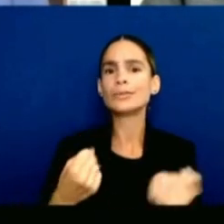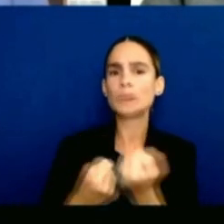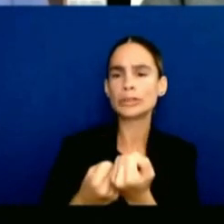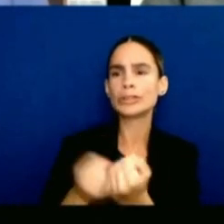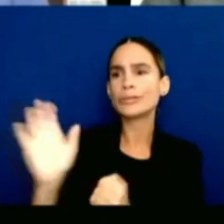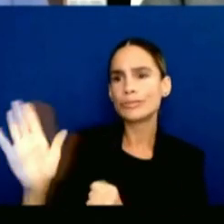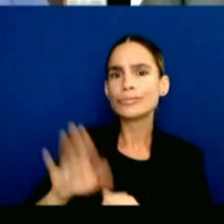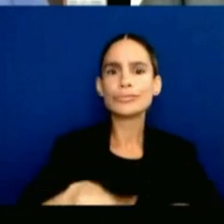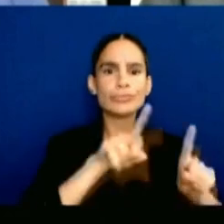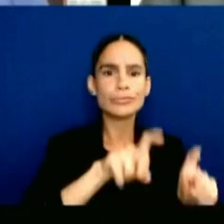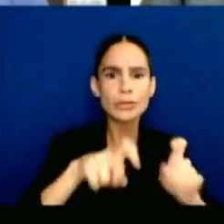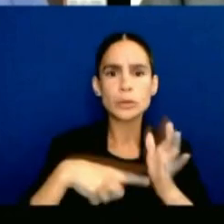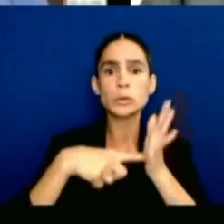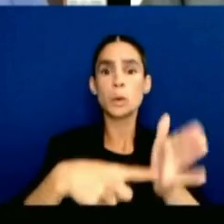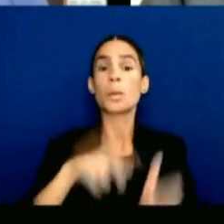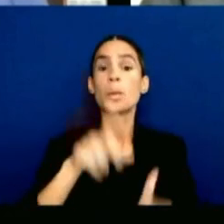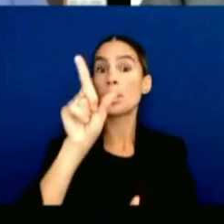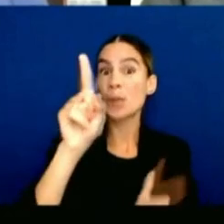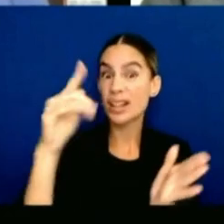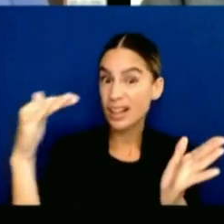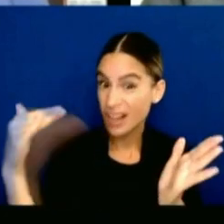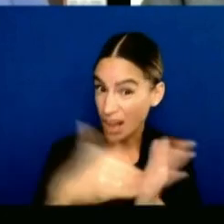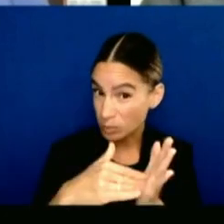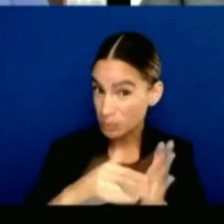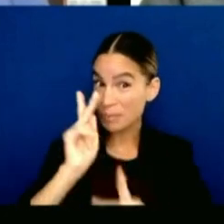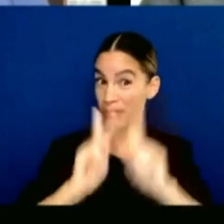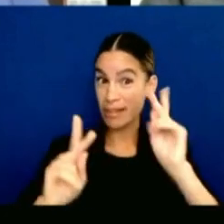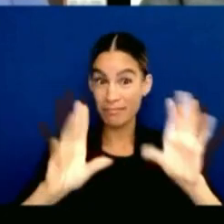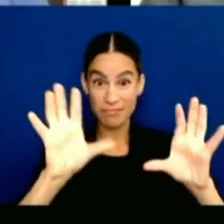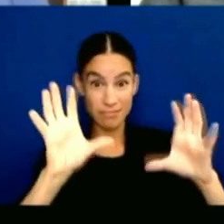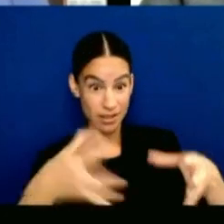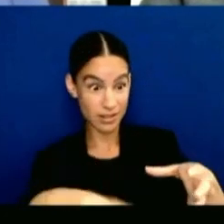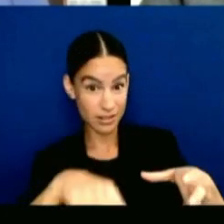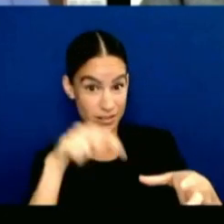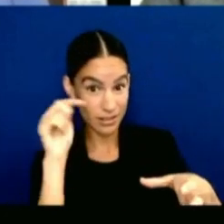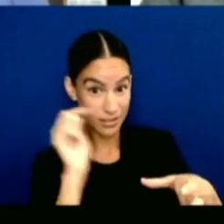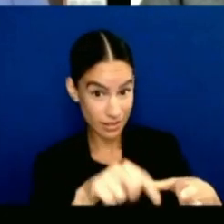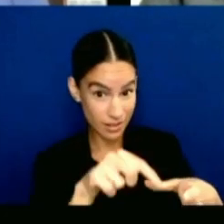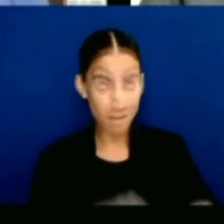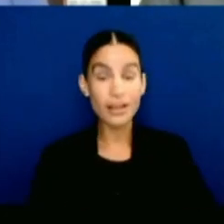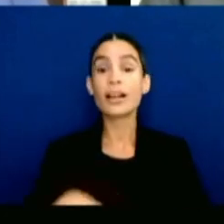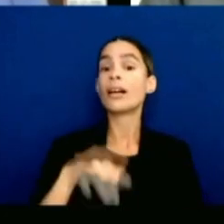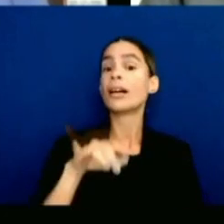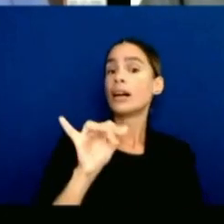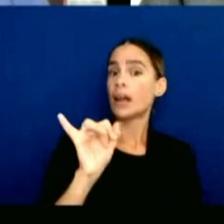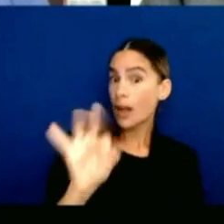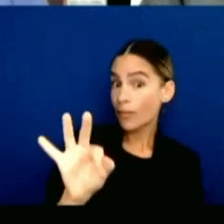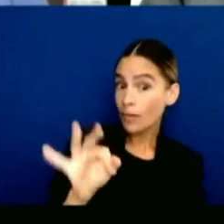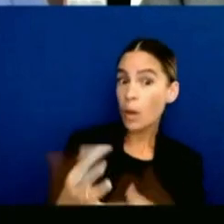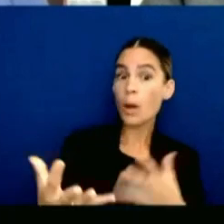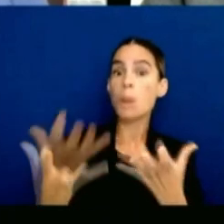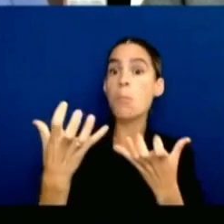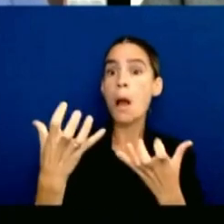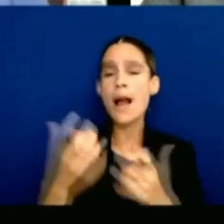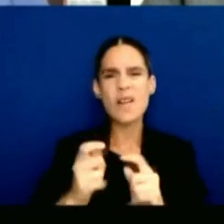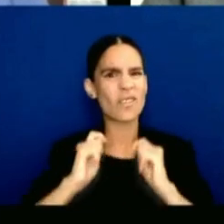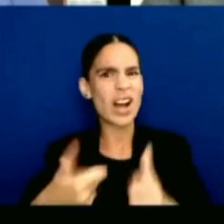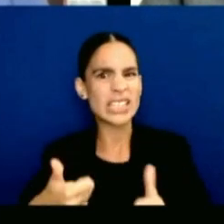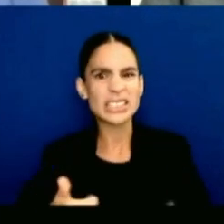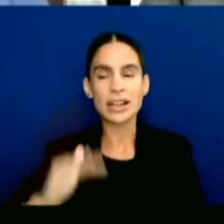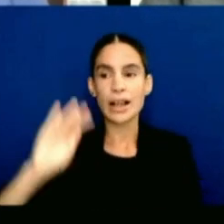to recovery in individuals in the hospital with pulmonary disease. Another study done in the